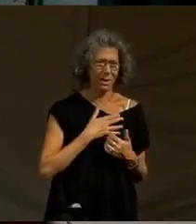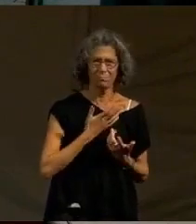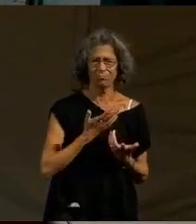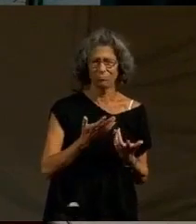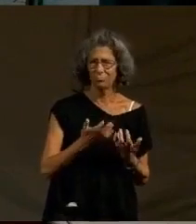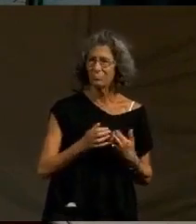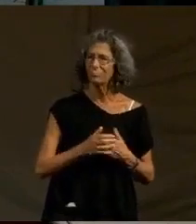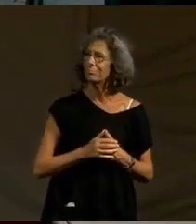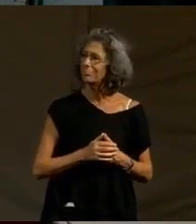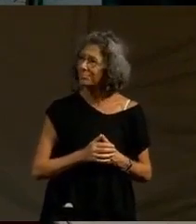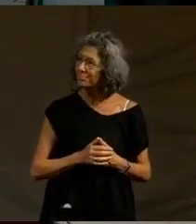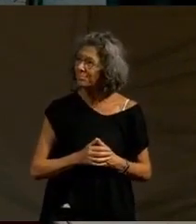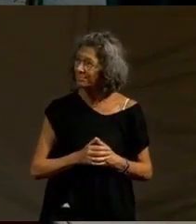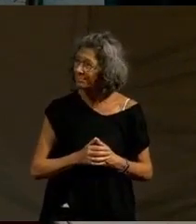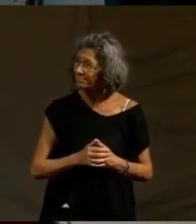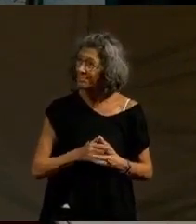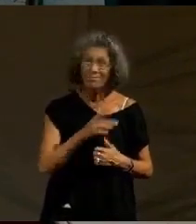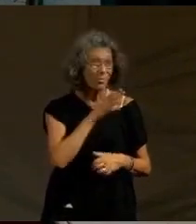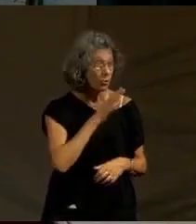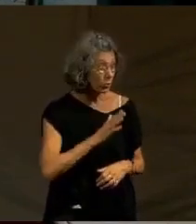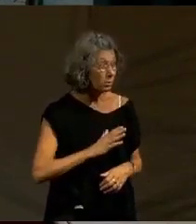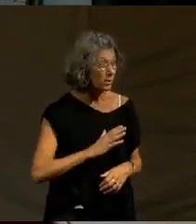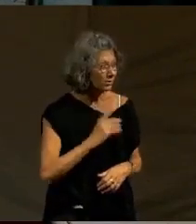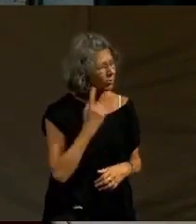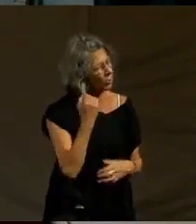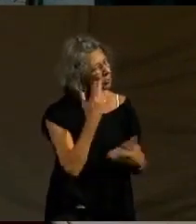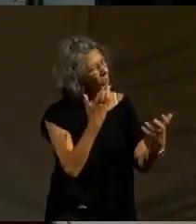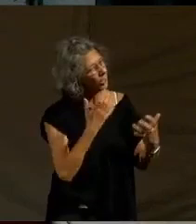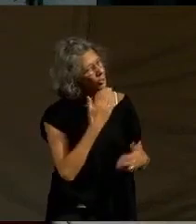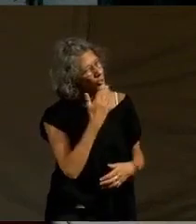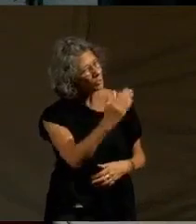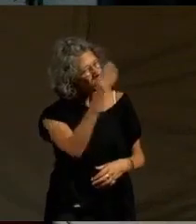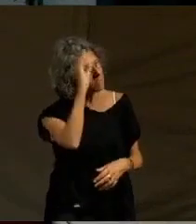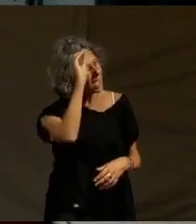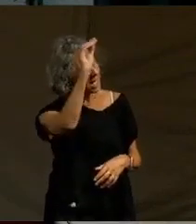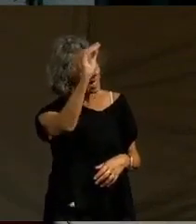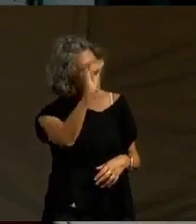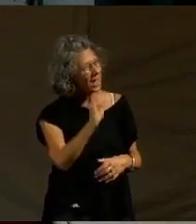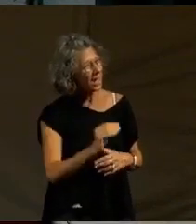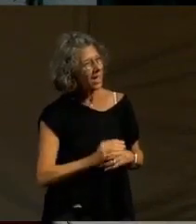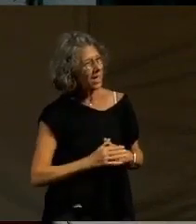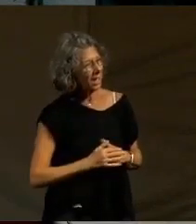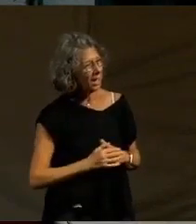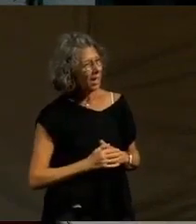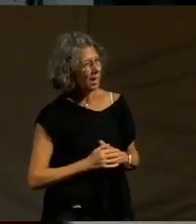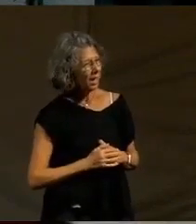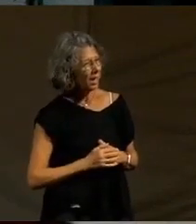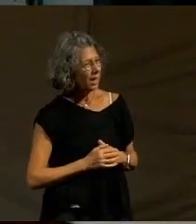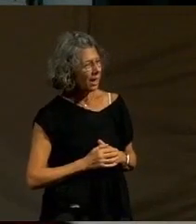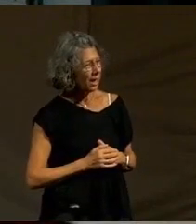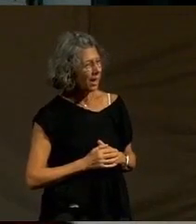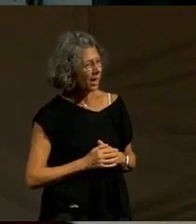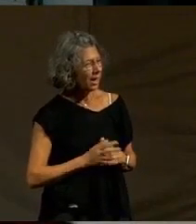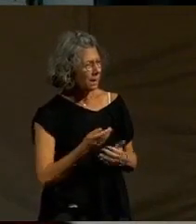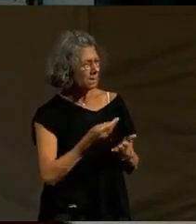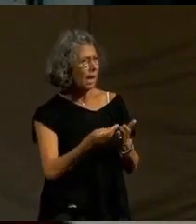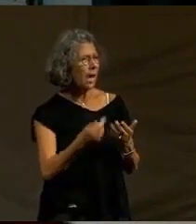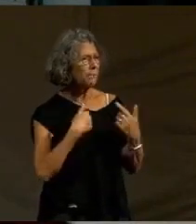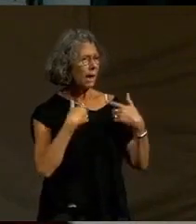Well, you know that woman always wearing a good man. Yeah, buy me a wig all the